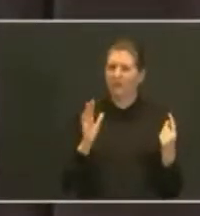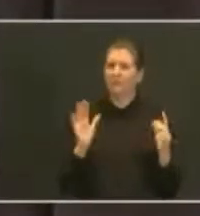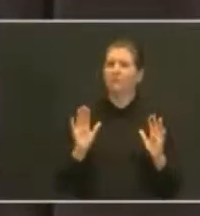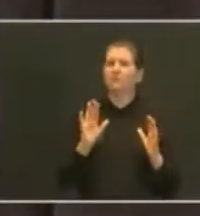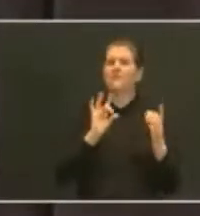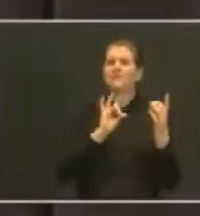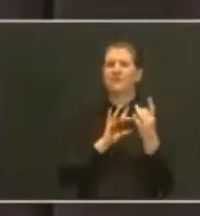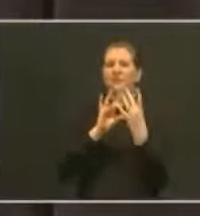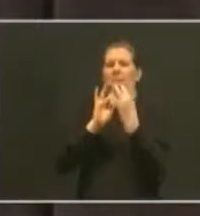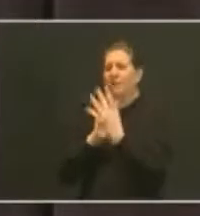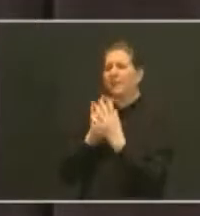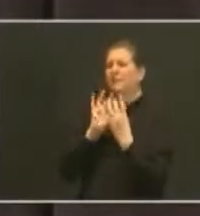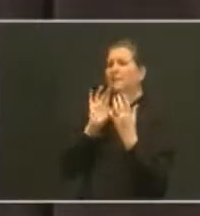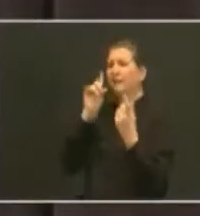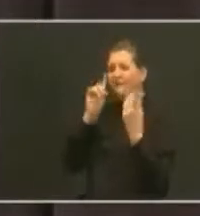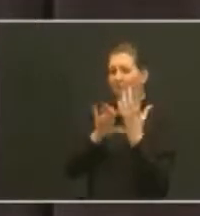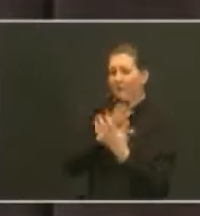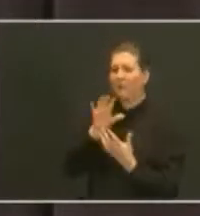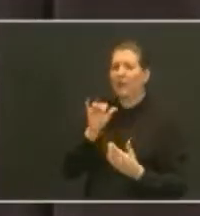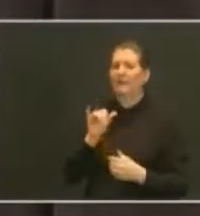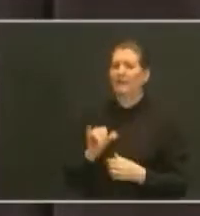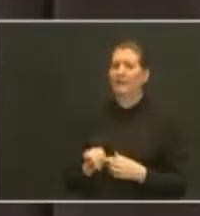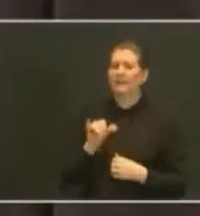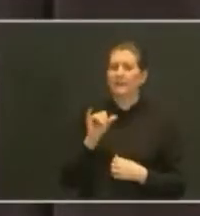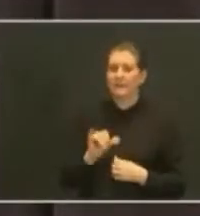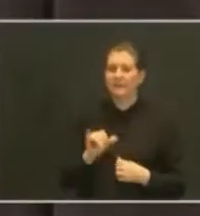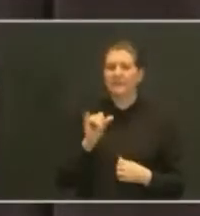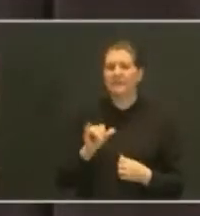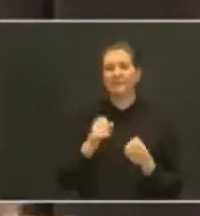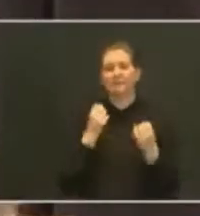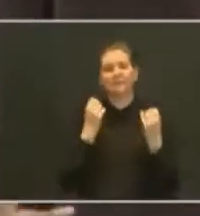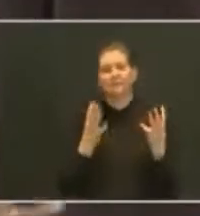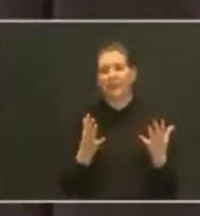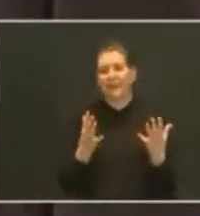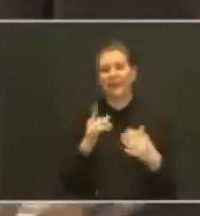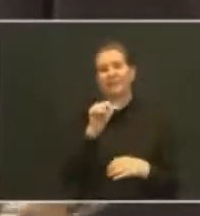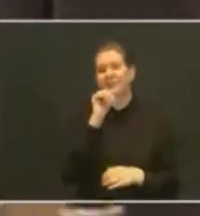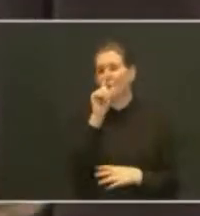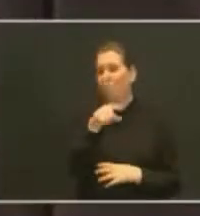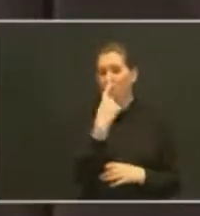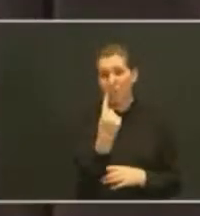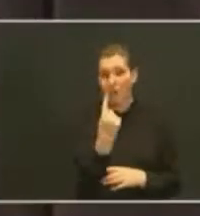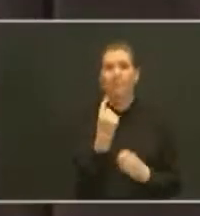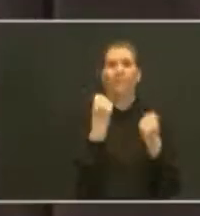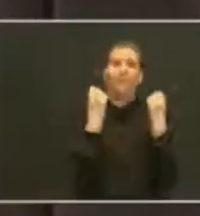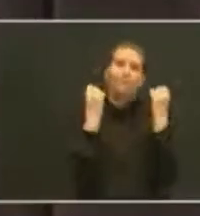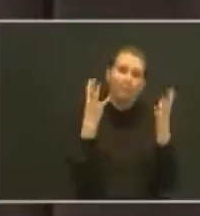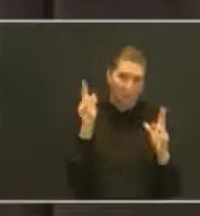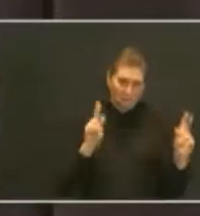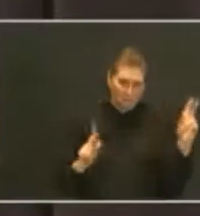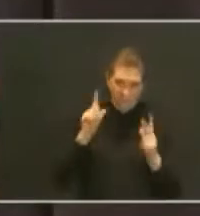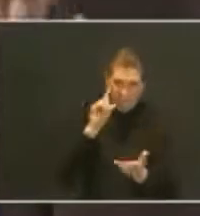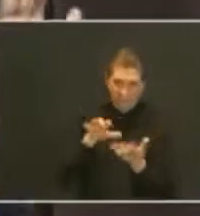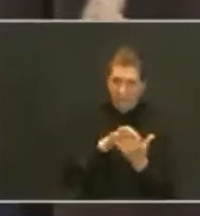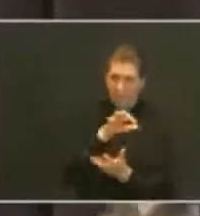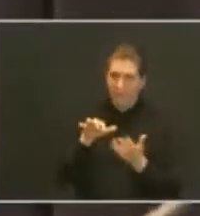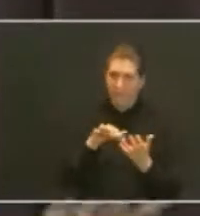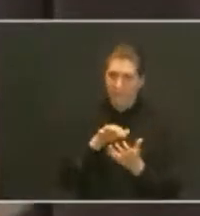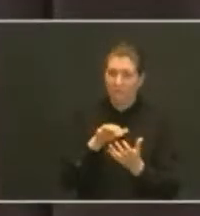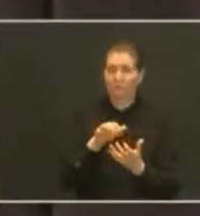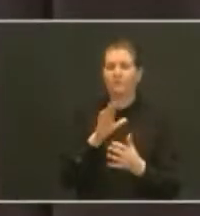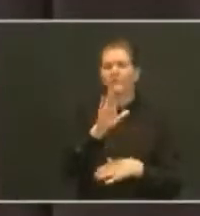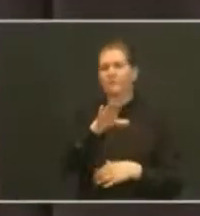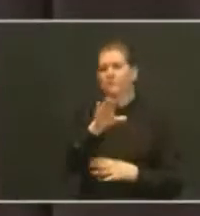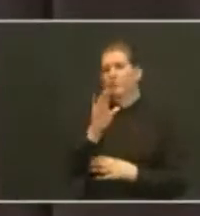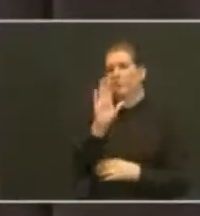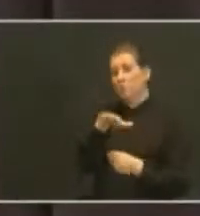multiple registration systems right now. While the pharmacies will always have their own registration system because of how that